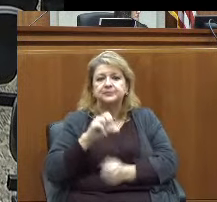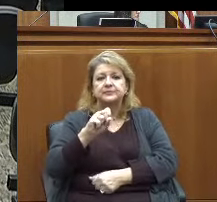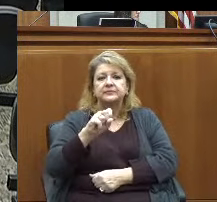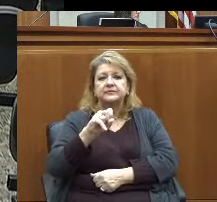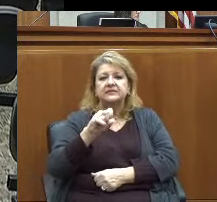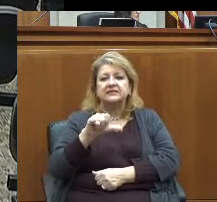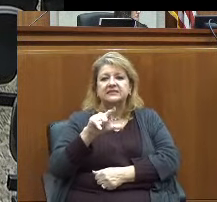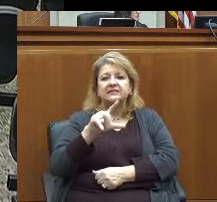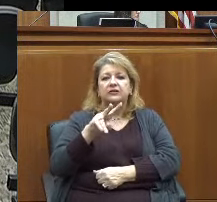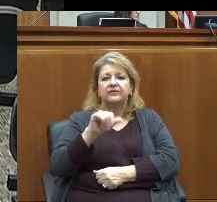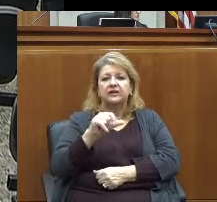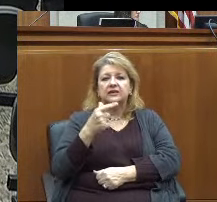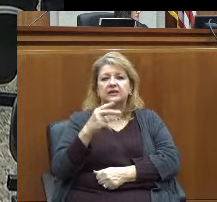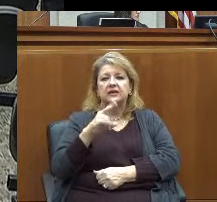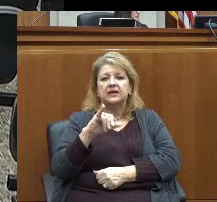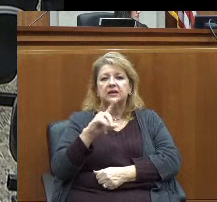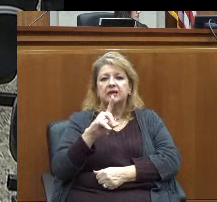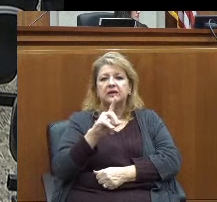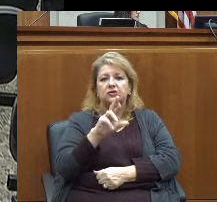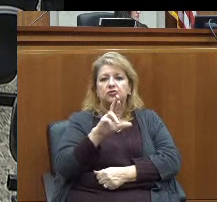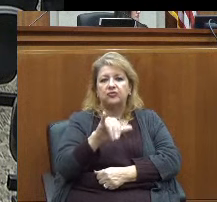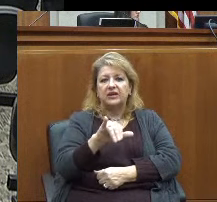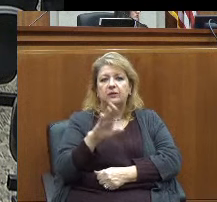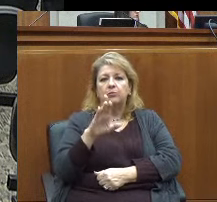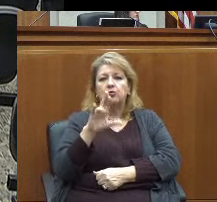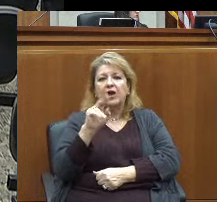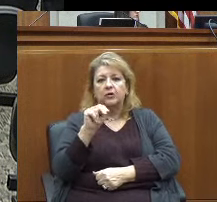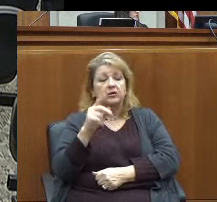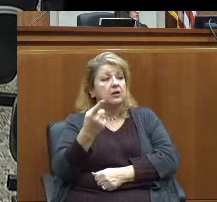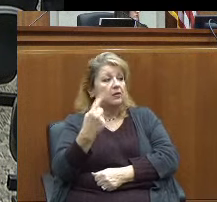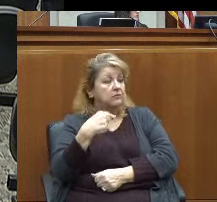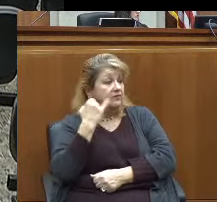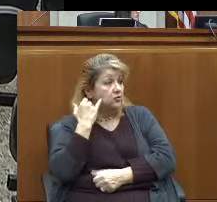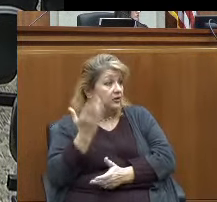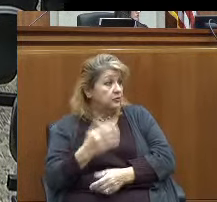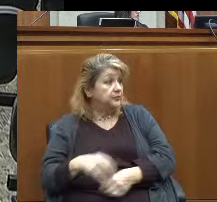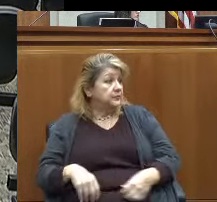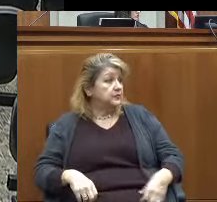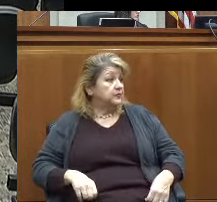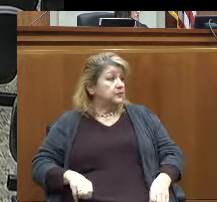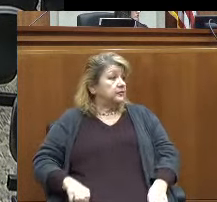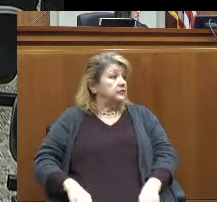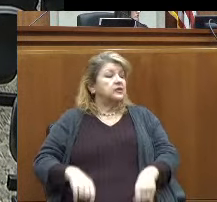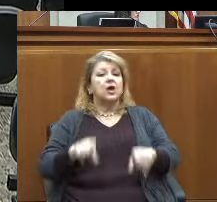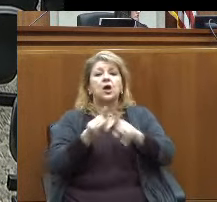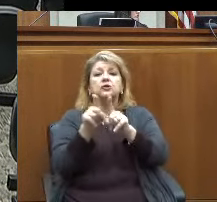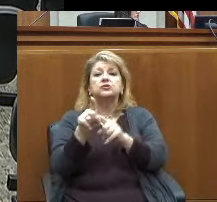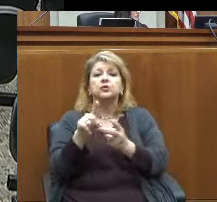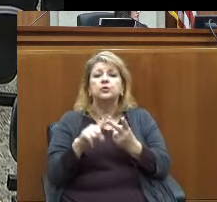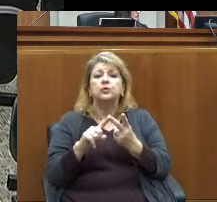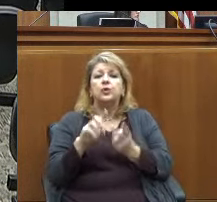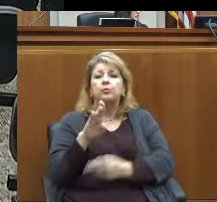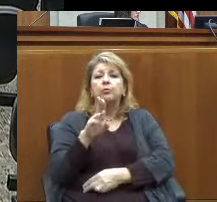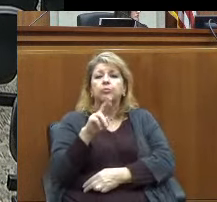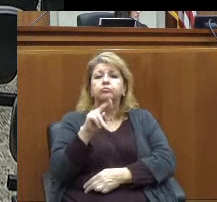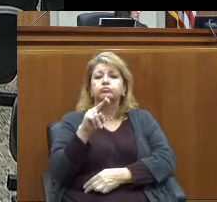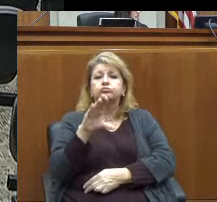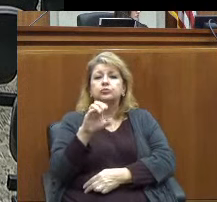Sylvia Guidry Brown, can come on down if you're here. And also Bruce